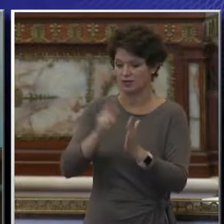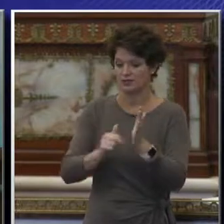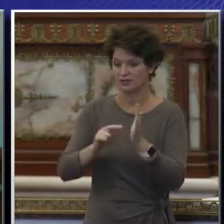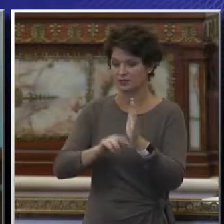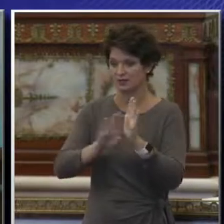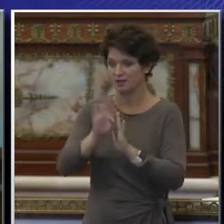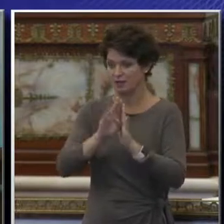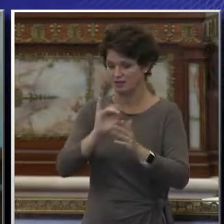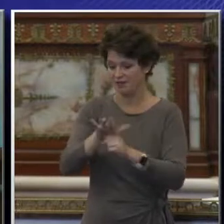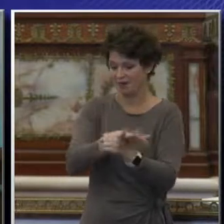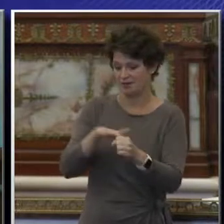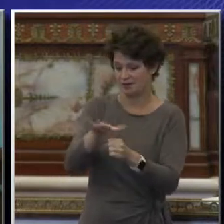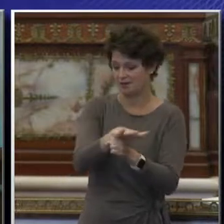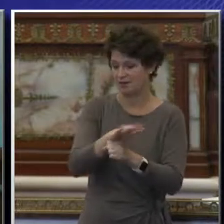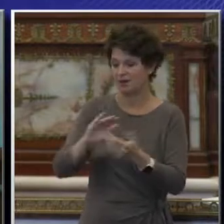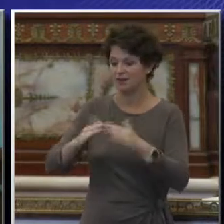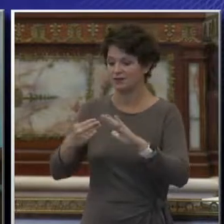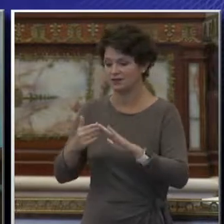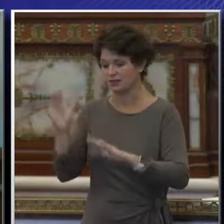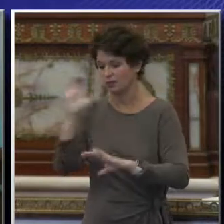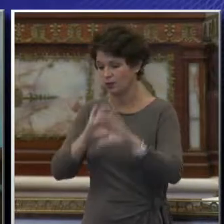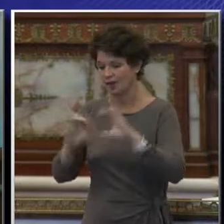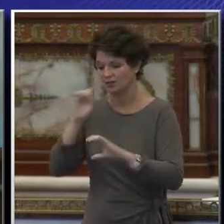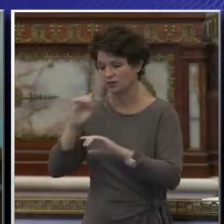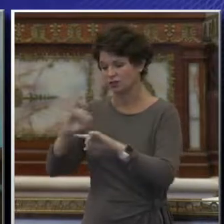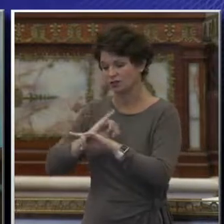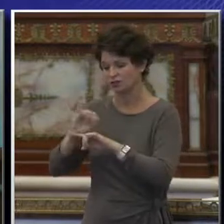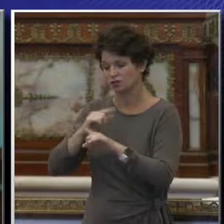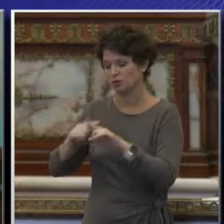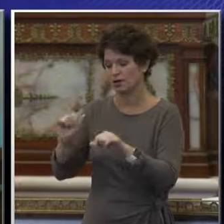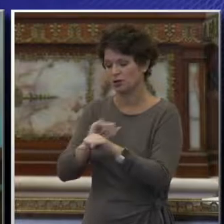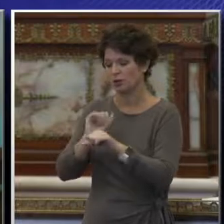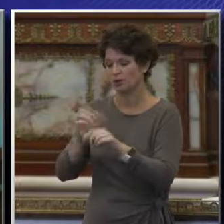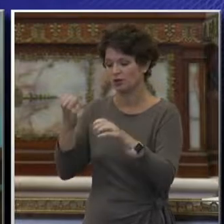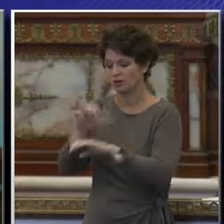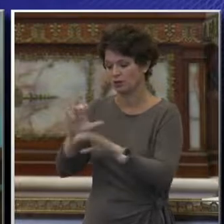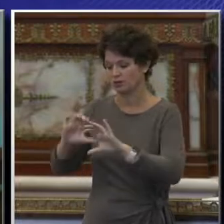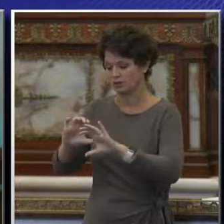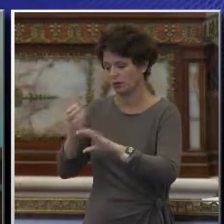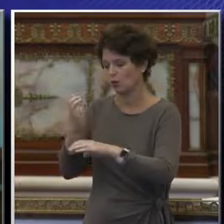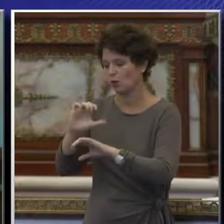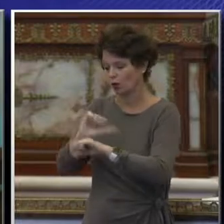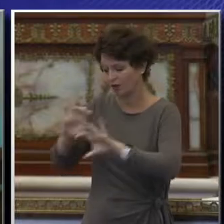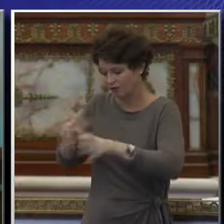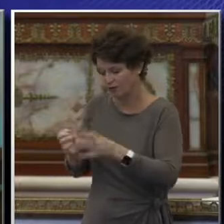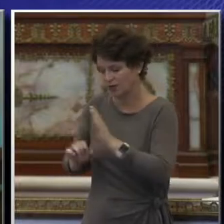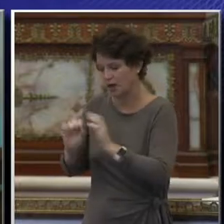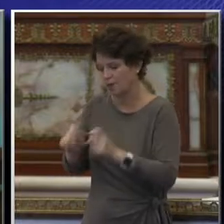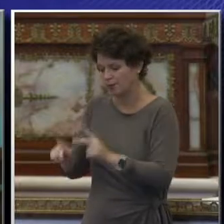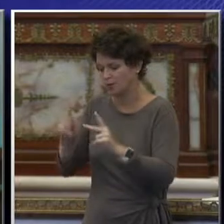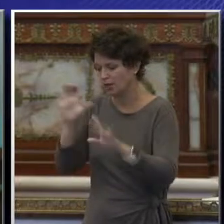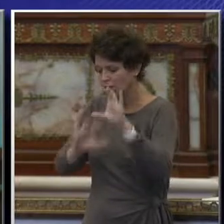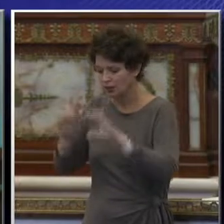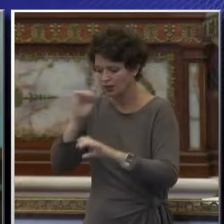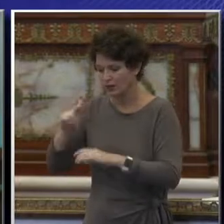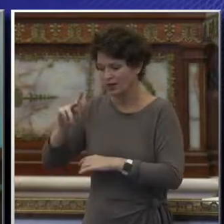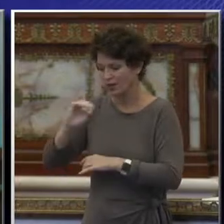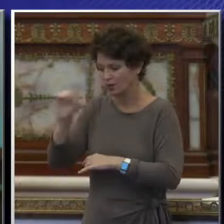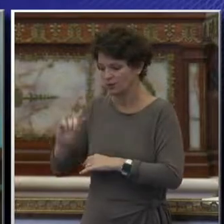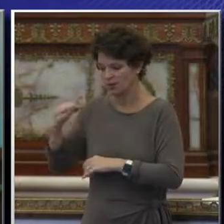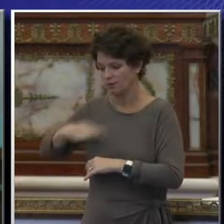refinery complex, the city will seek apprenticeship and workforce opportunity plans for all phases of development seeking KOZ